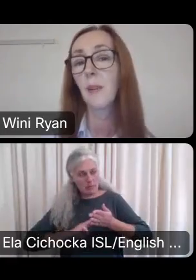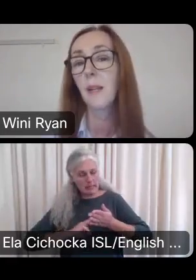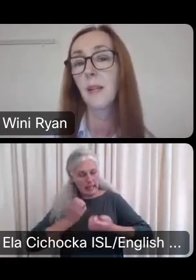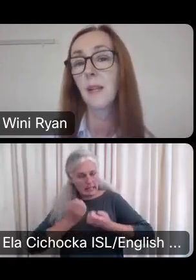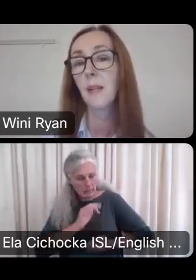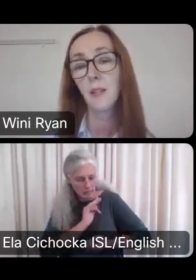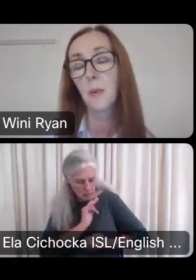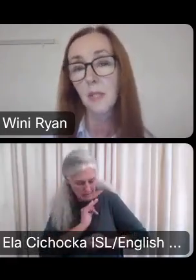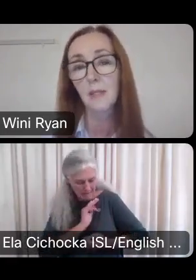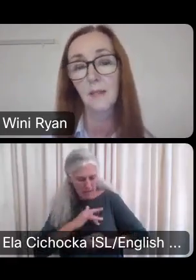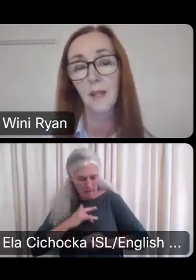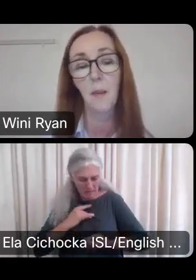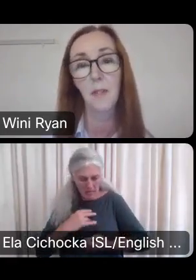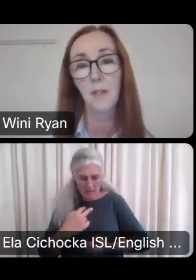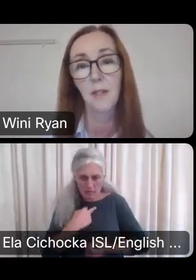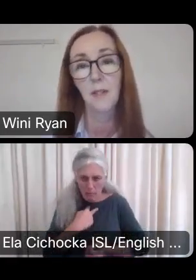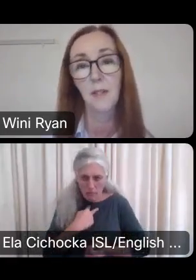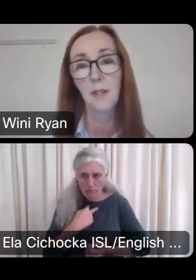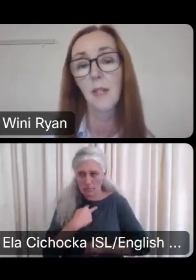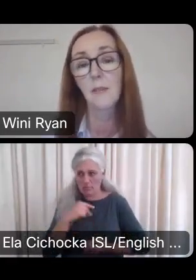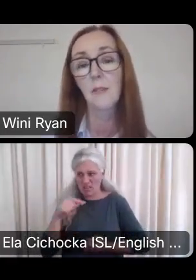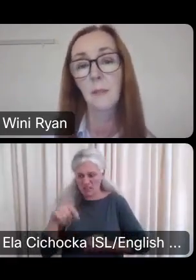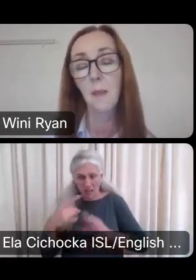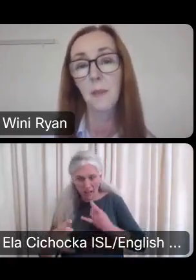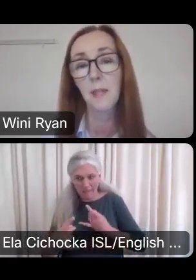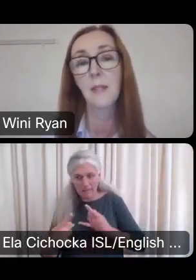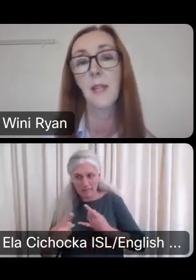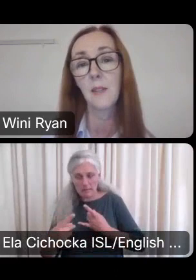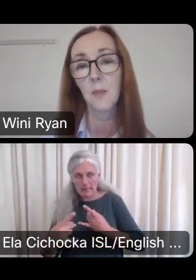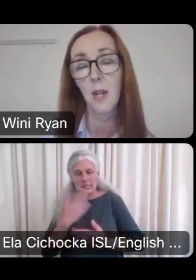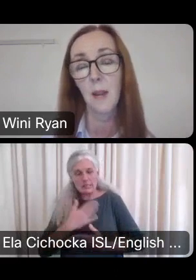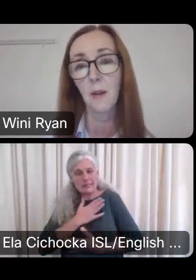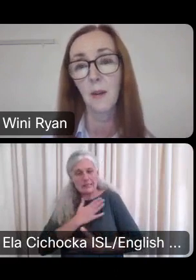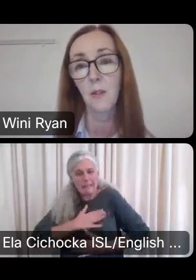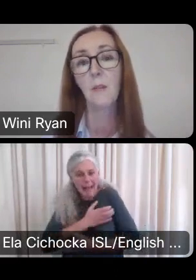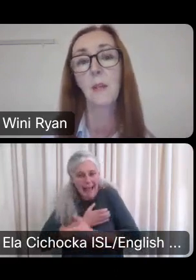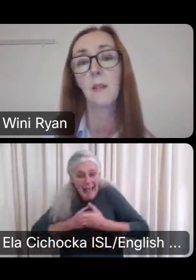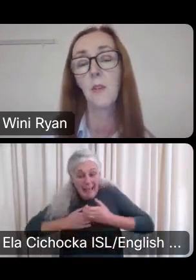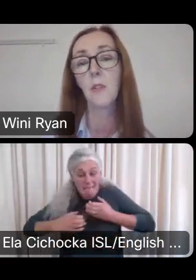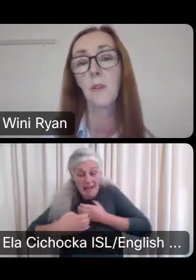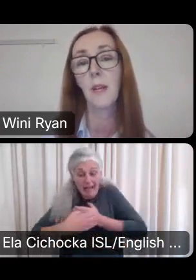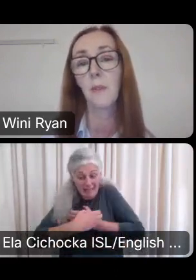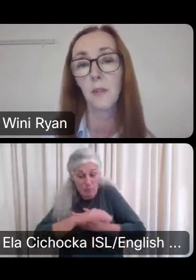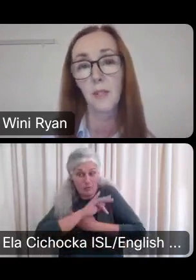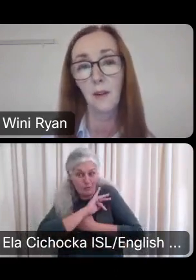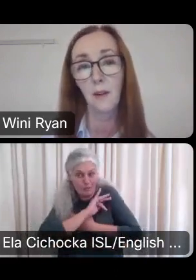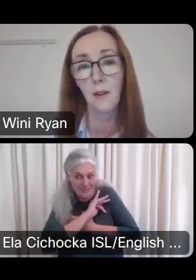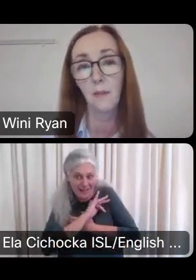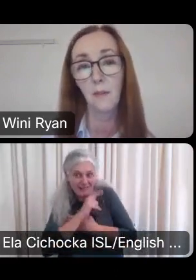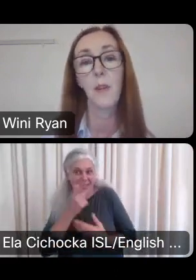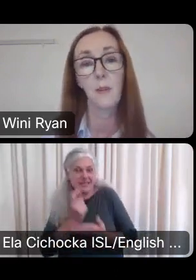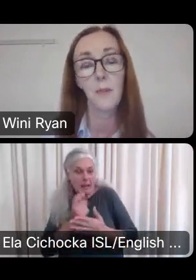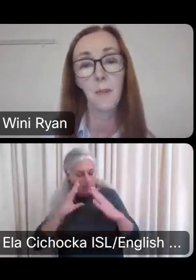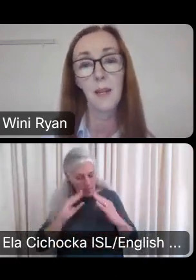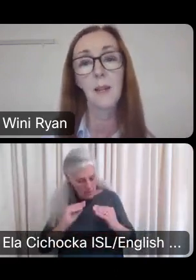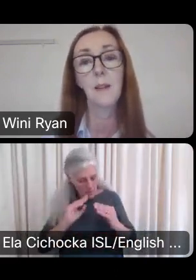I'm feeling disappointed that happened. Give yourself some empathy, take some time out, because if you can do that for yourself,